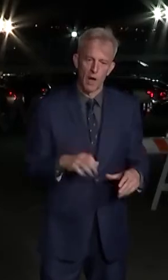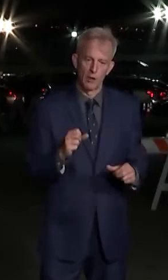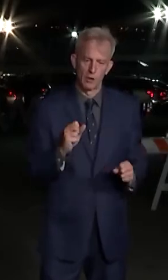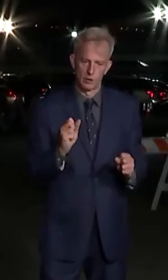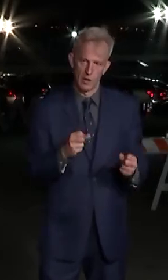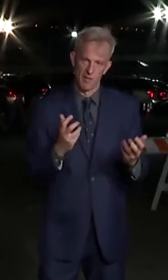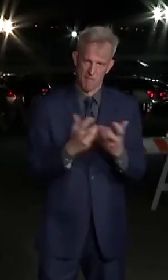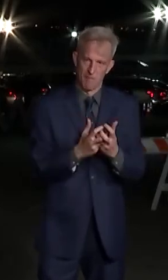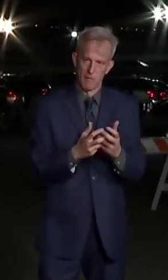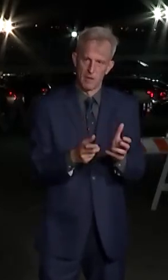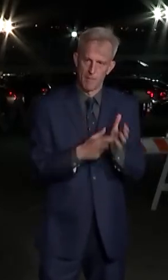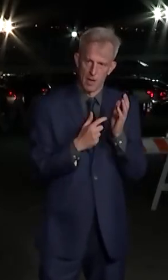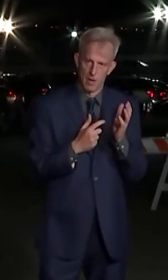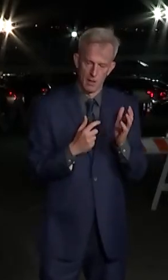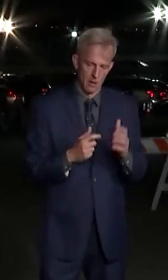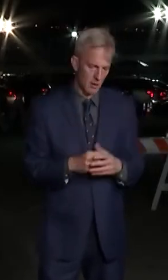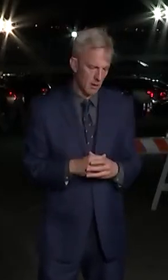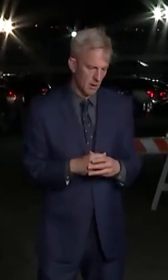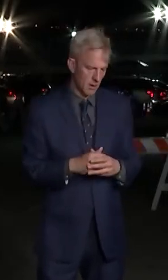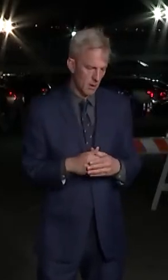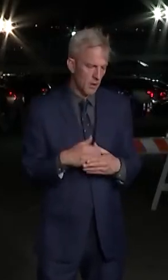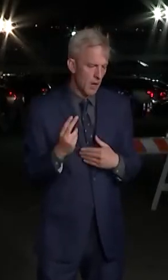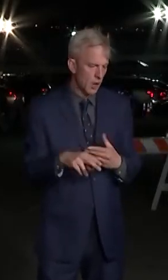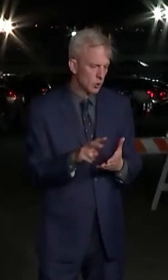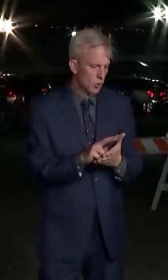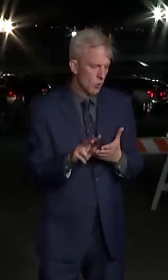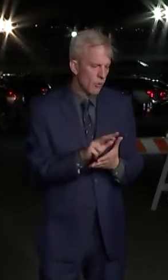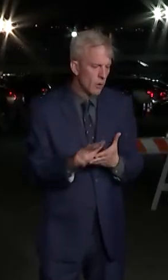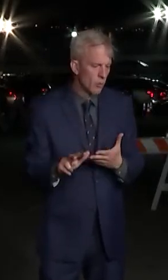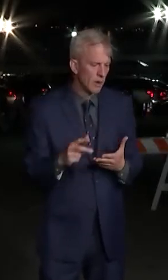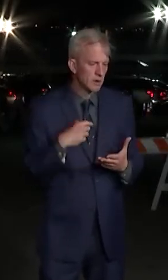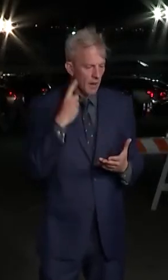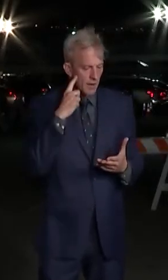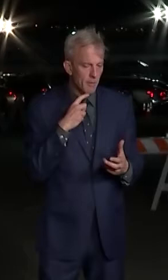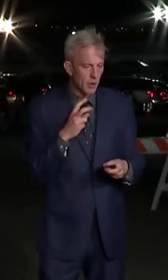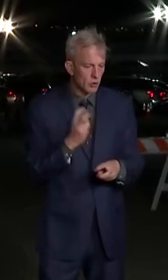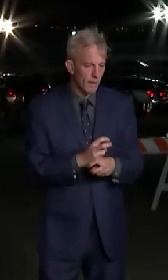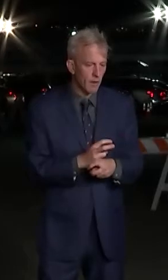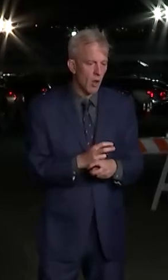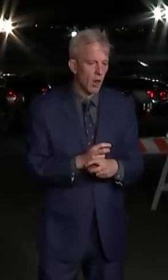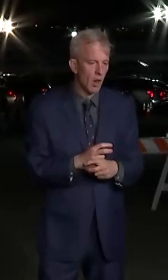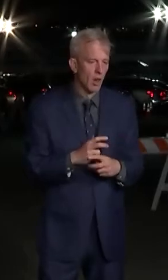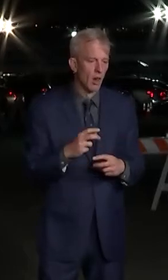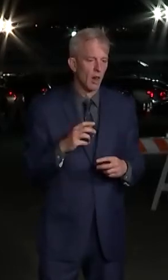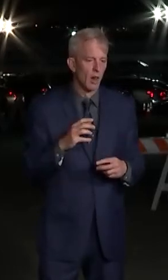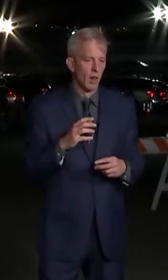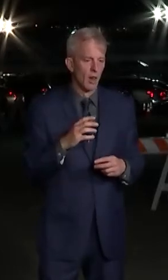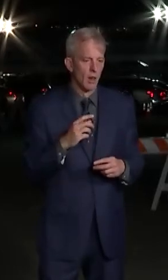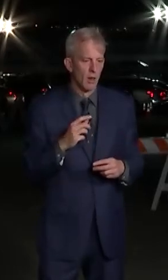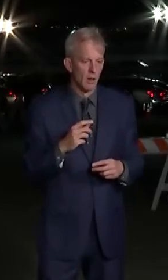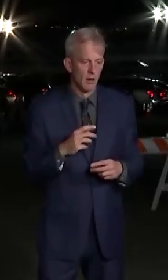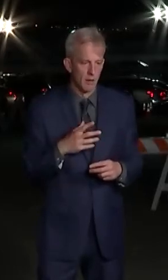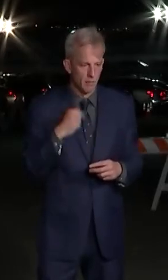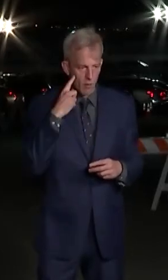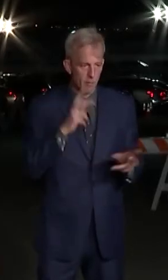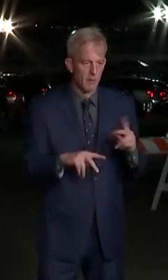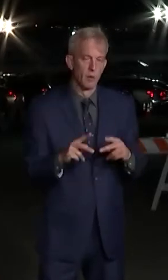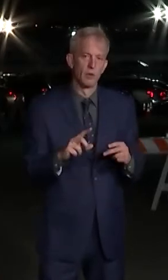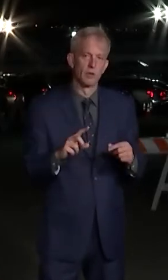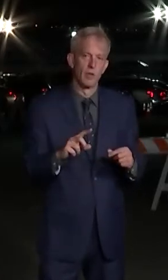the next 2 to 3 weeks will be difficult ones where we won't be able to meet the need to keep this going and people's second dose, if you